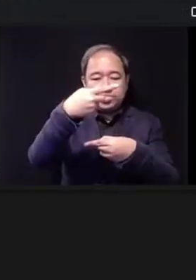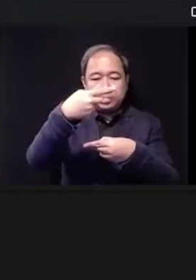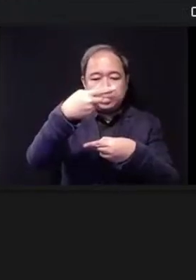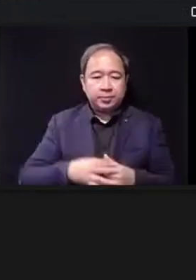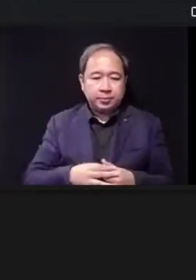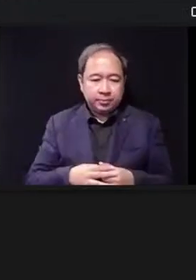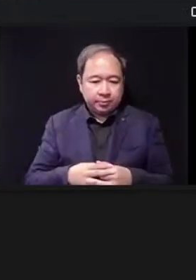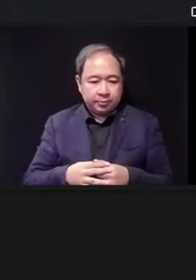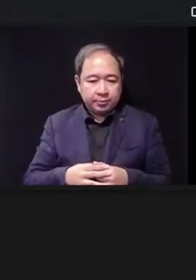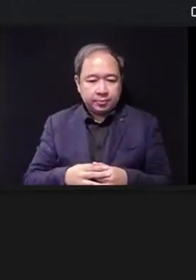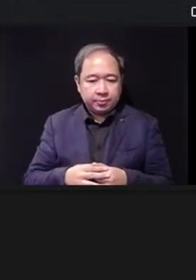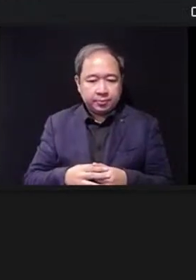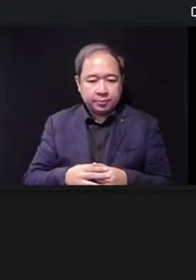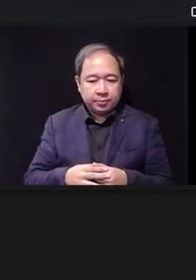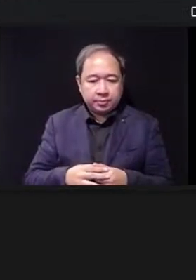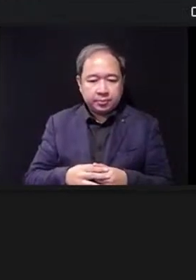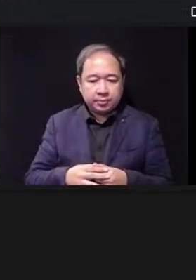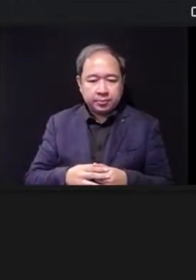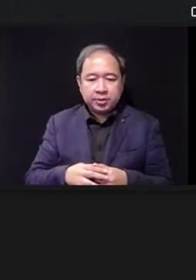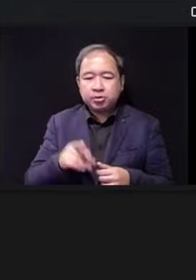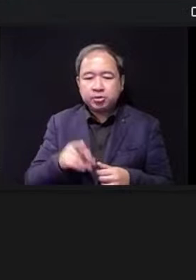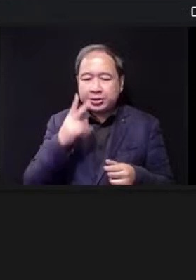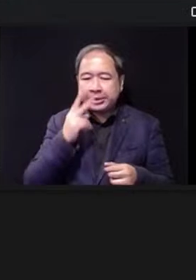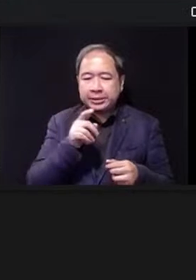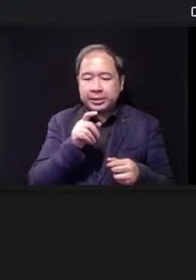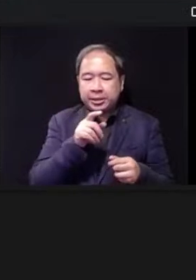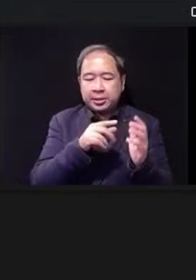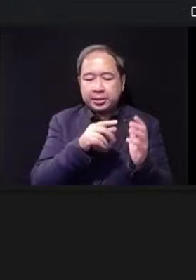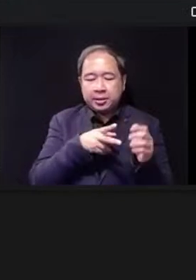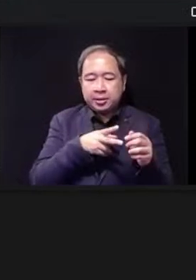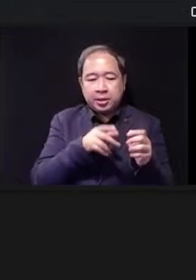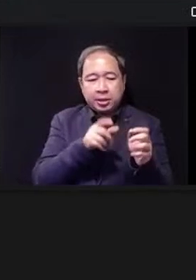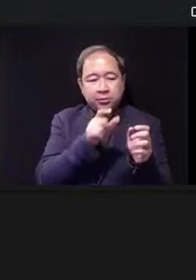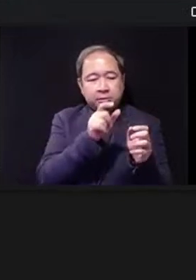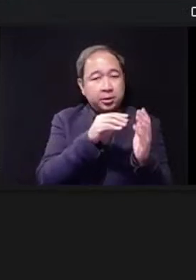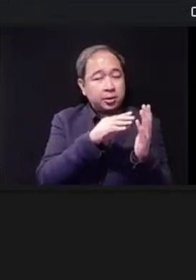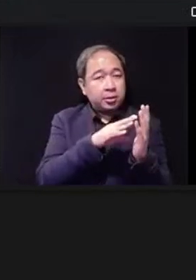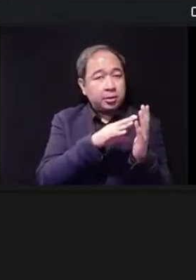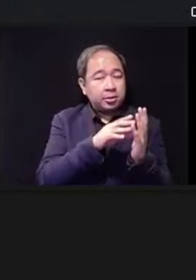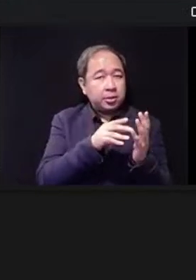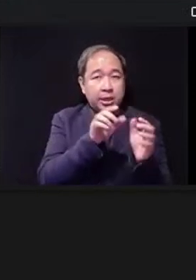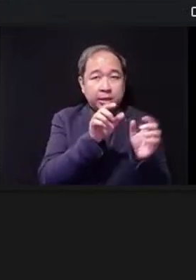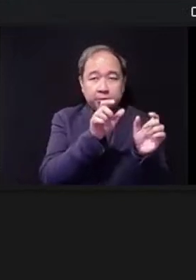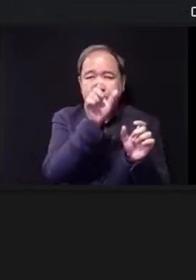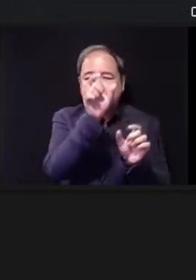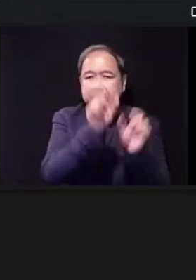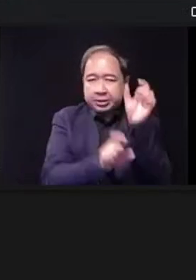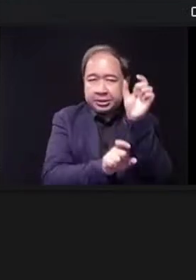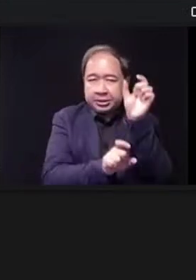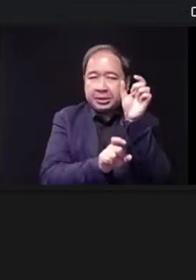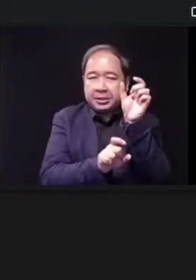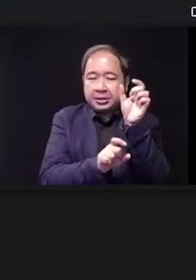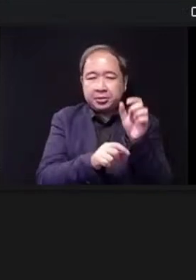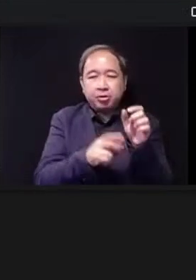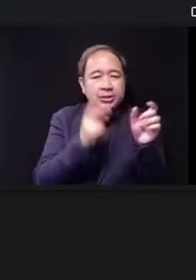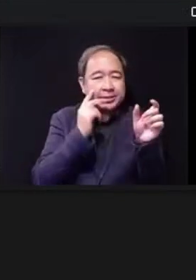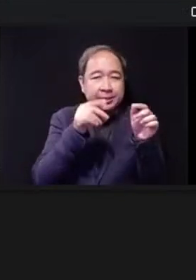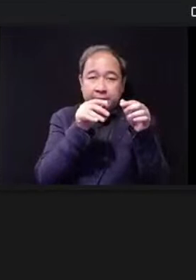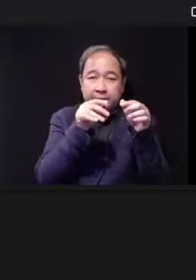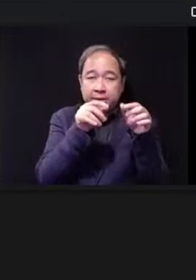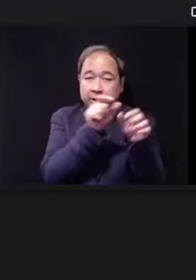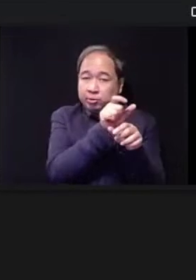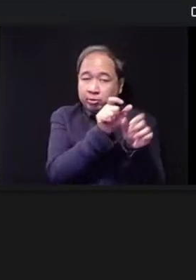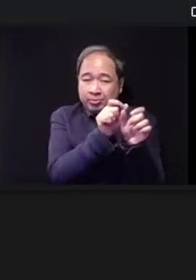Yeah, you can just yeah. Cut. I would like to request the Secretary to just cut the phrase "the